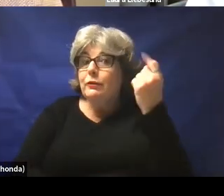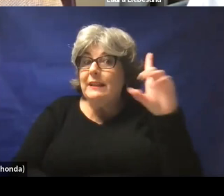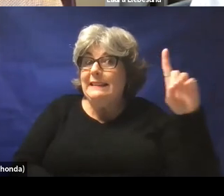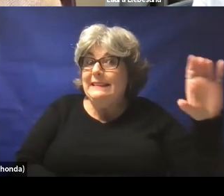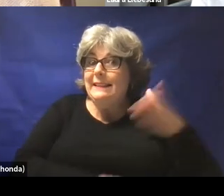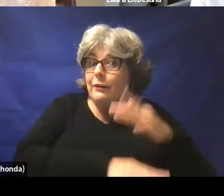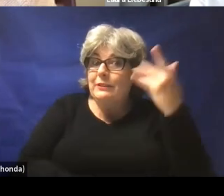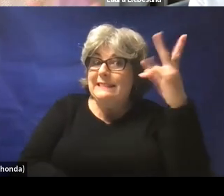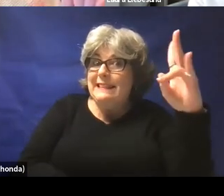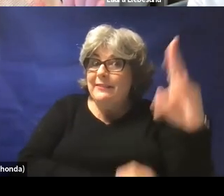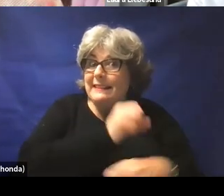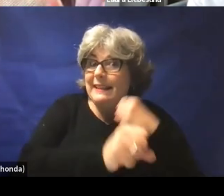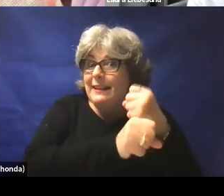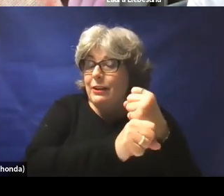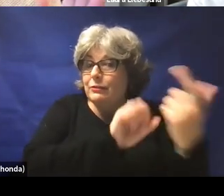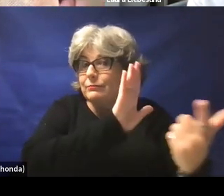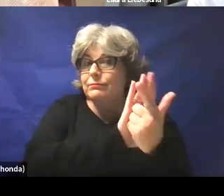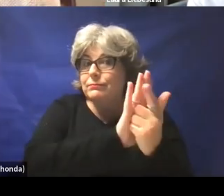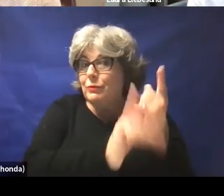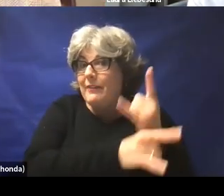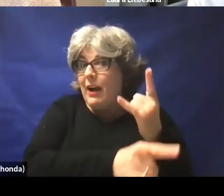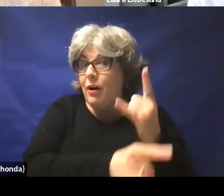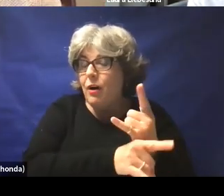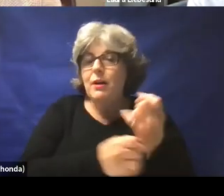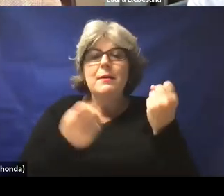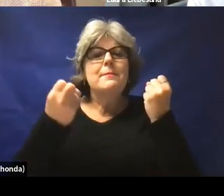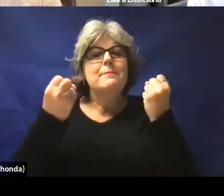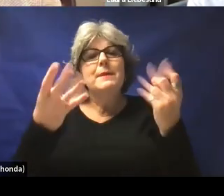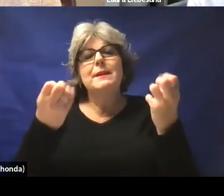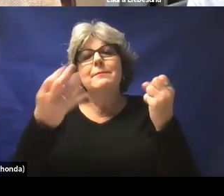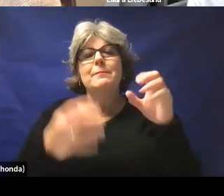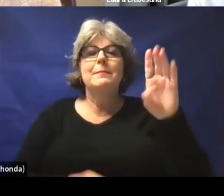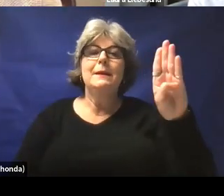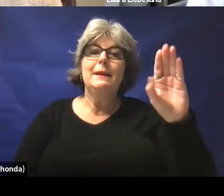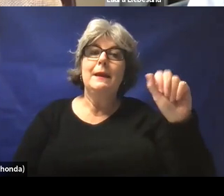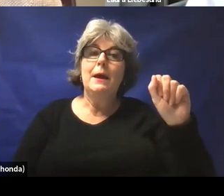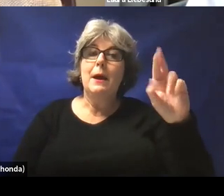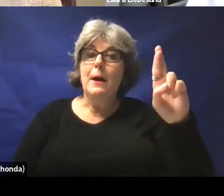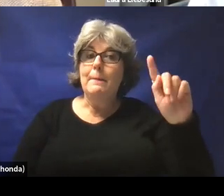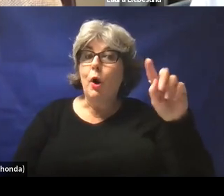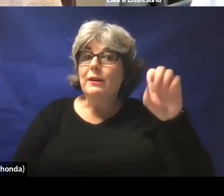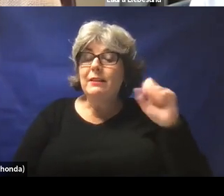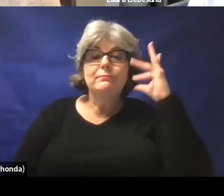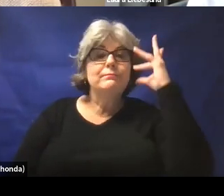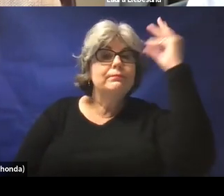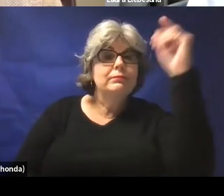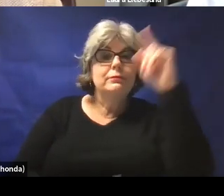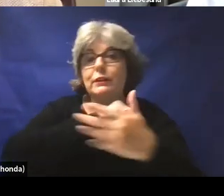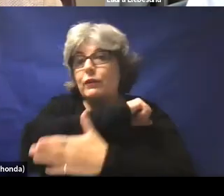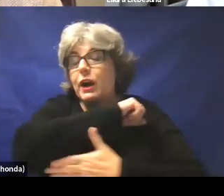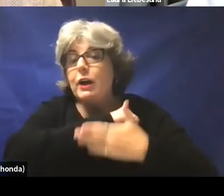So we lost a whole generation of bartenders who had to either go abroad or find another